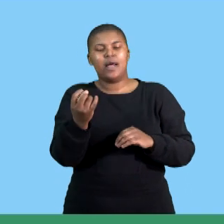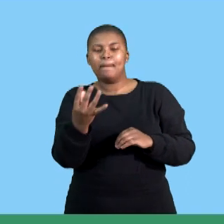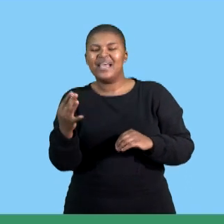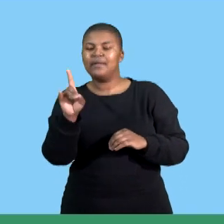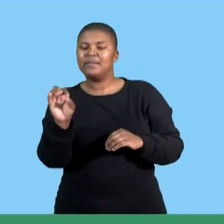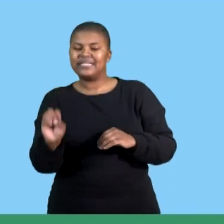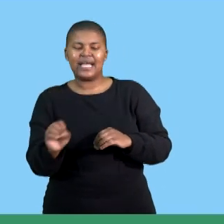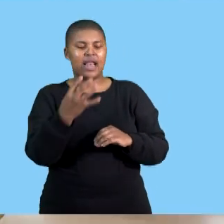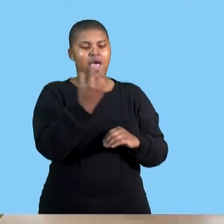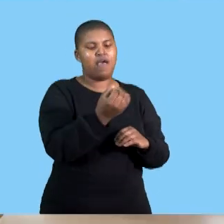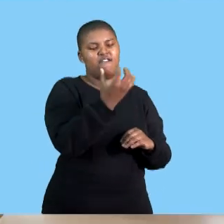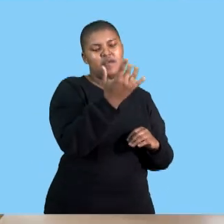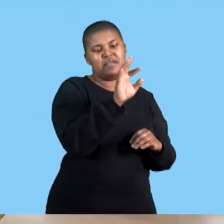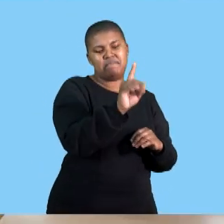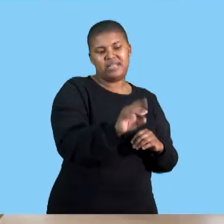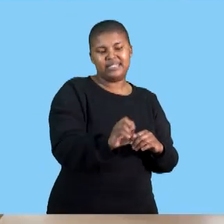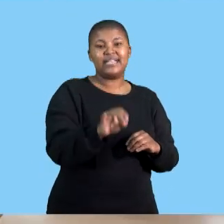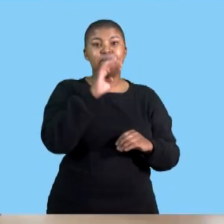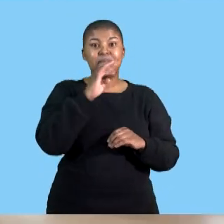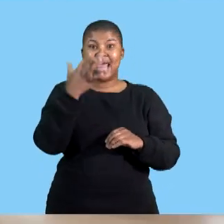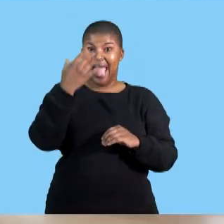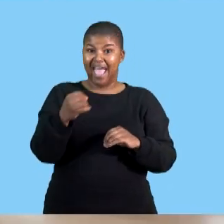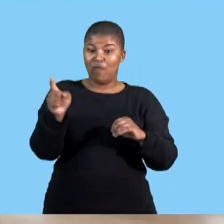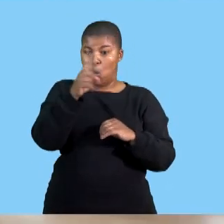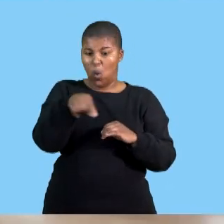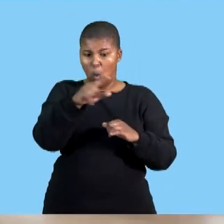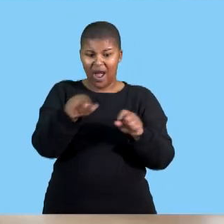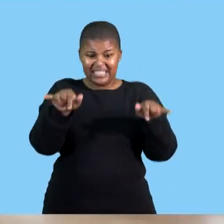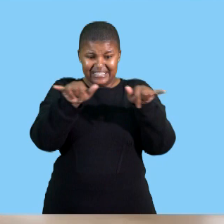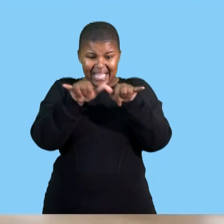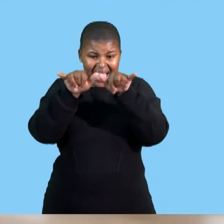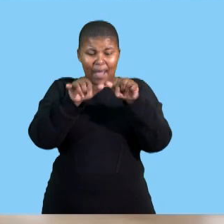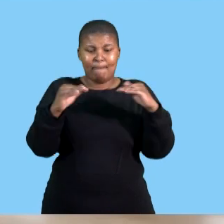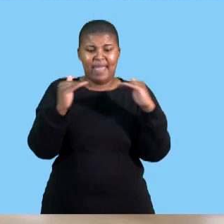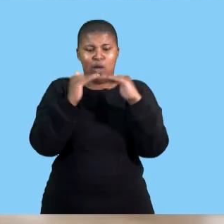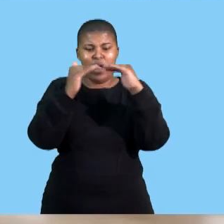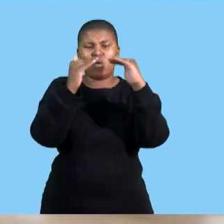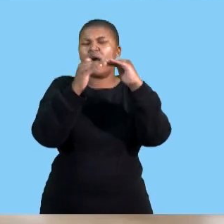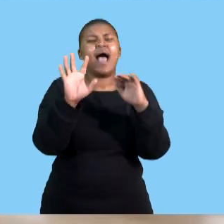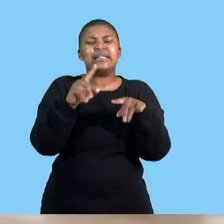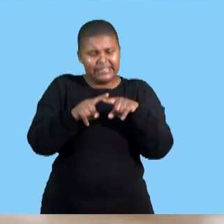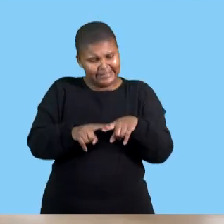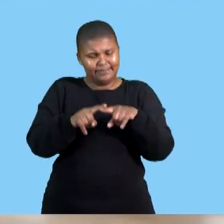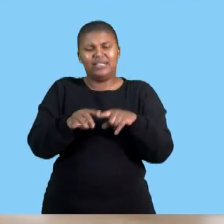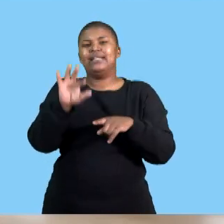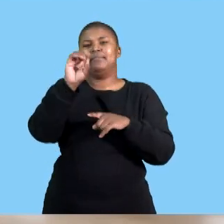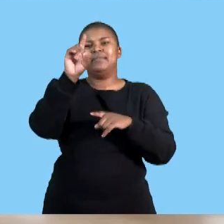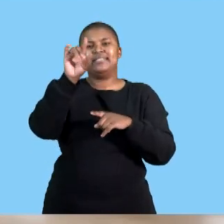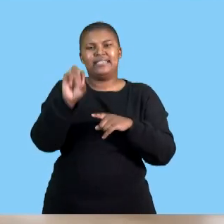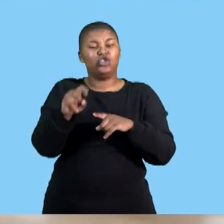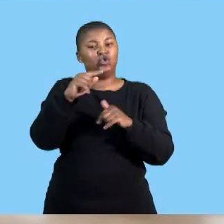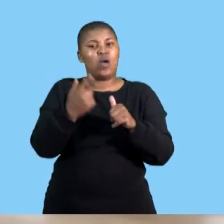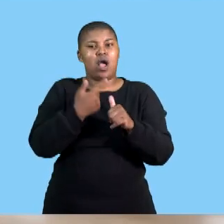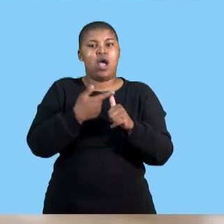So a pie chart is not only a chart that has equal parts. It depends on the percentages of whatever data that you have that